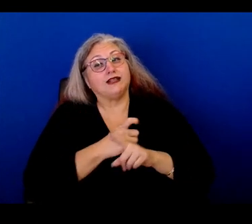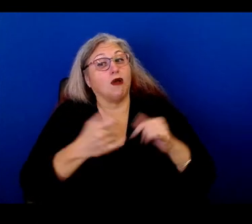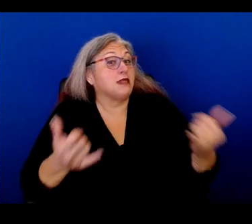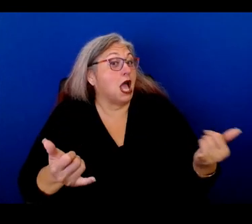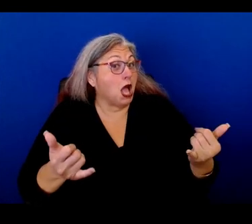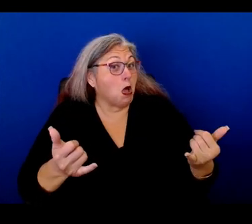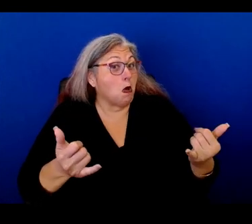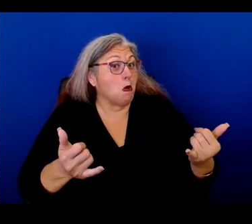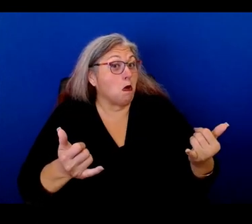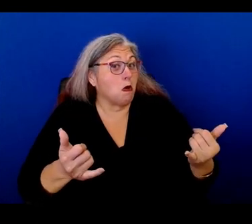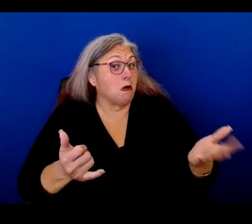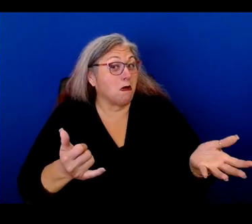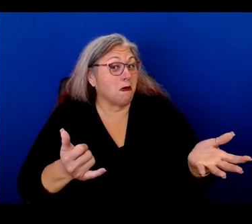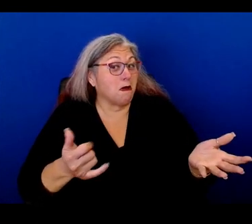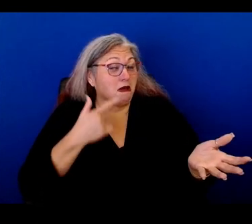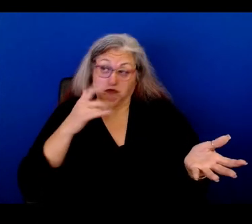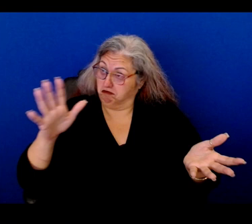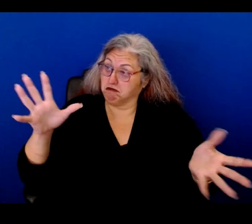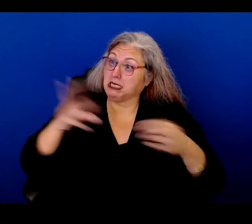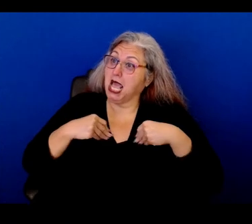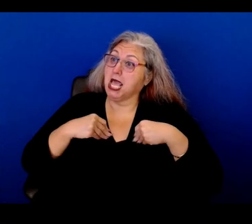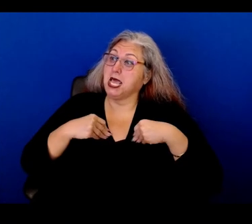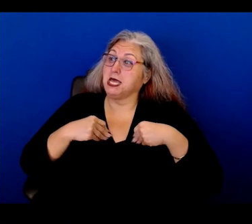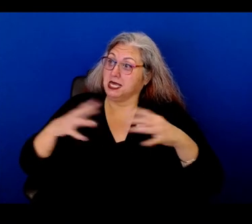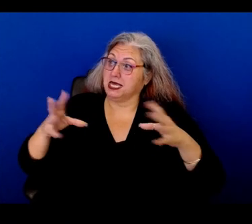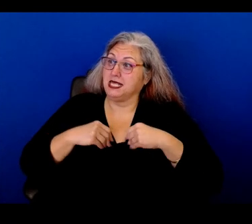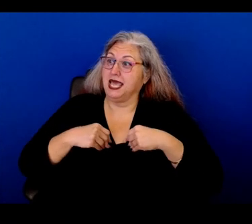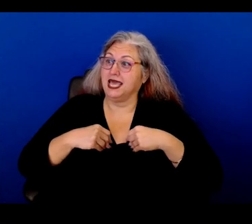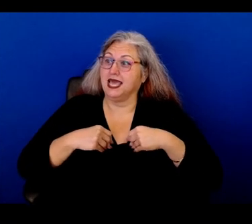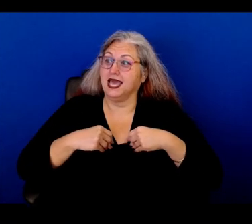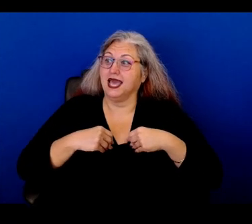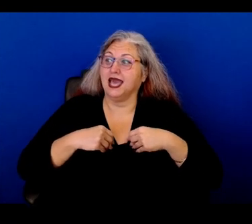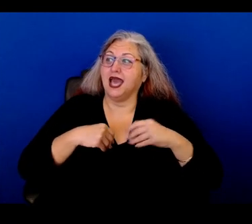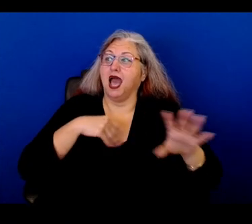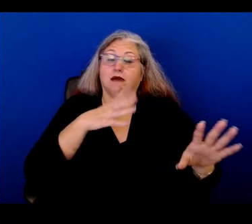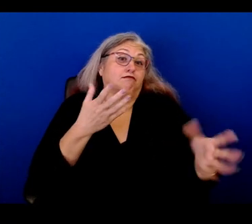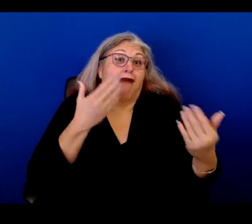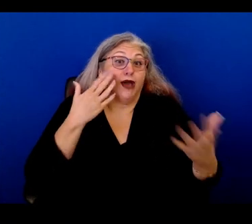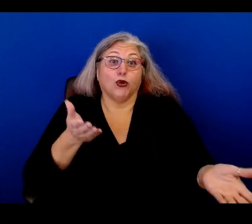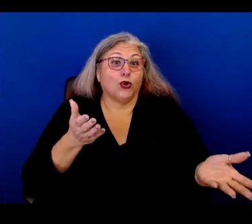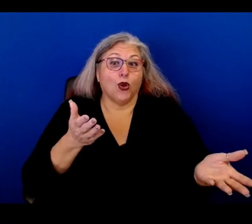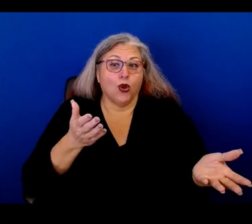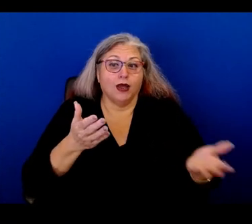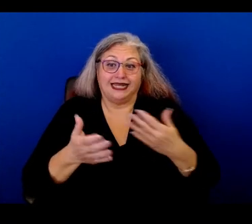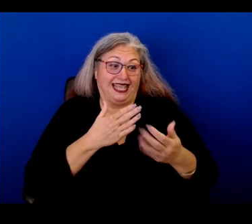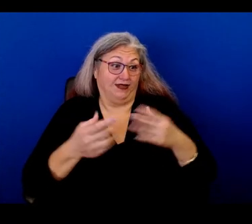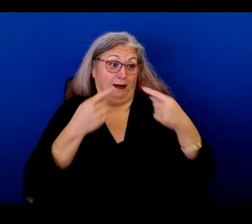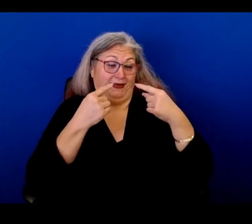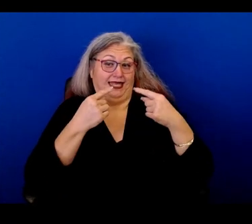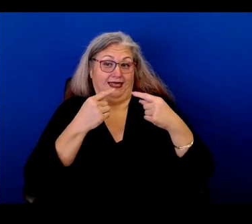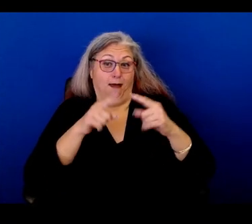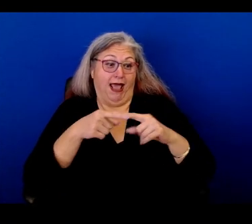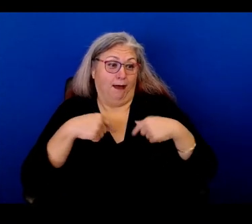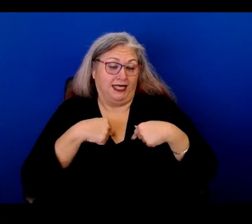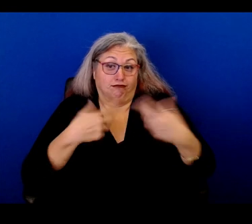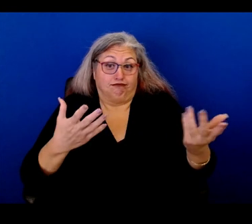now? I'll take it. You know, I don't know when. Even I, about me, I